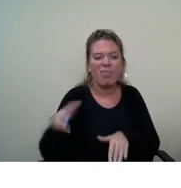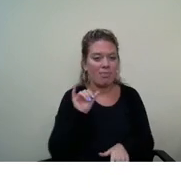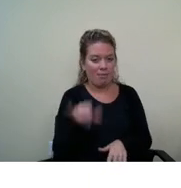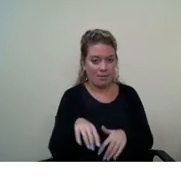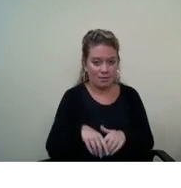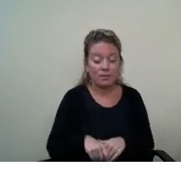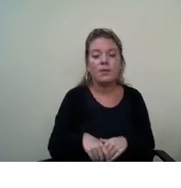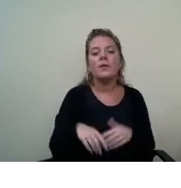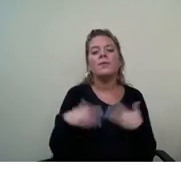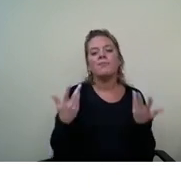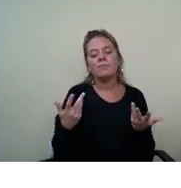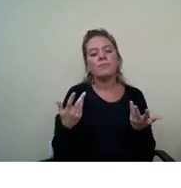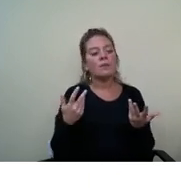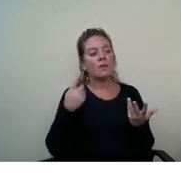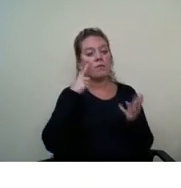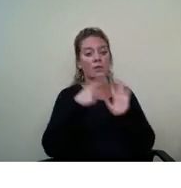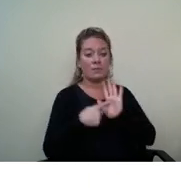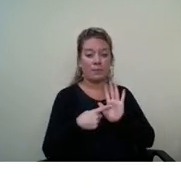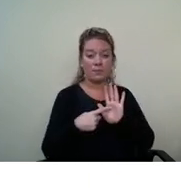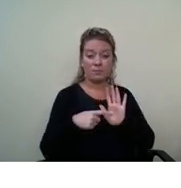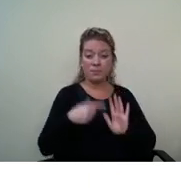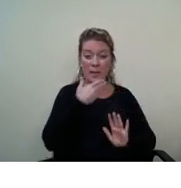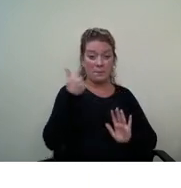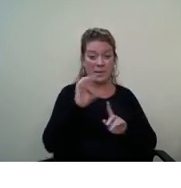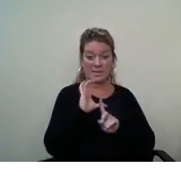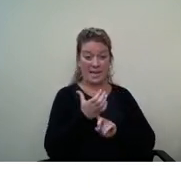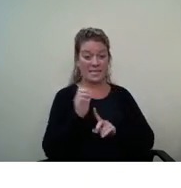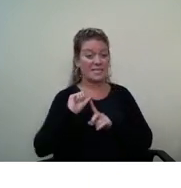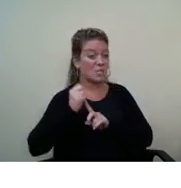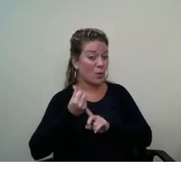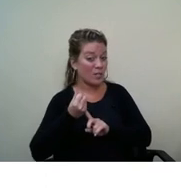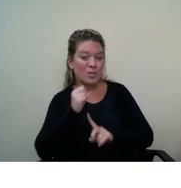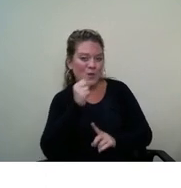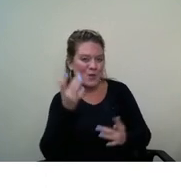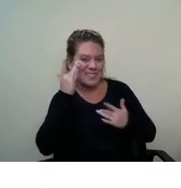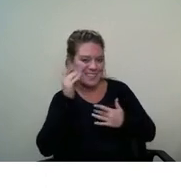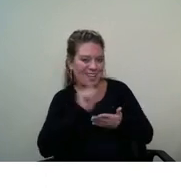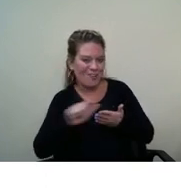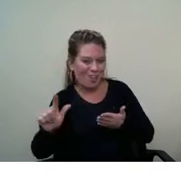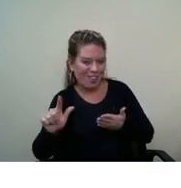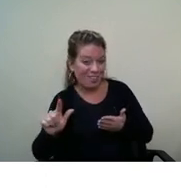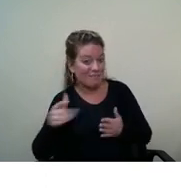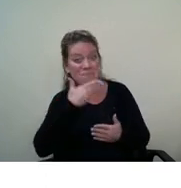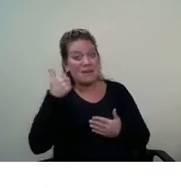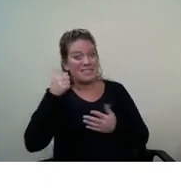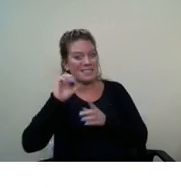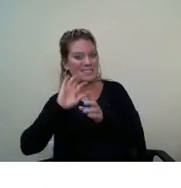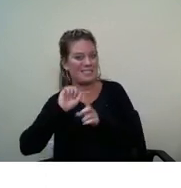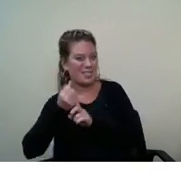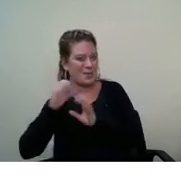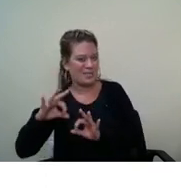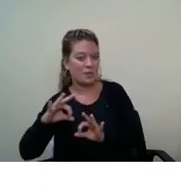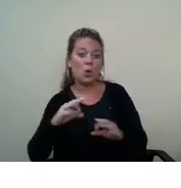to COVID-19 like this. The best case scenario is you don't get sick at all. The worst case is